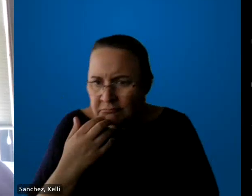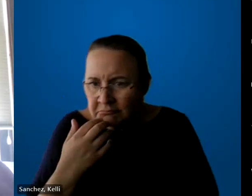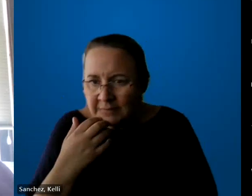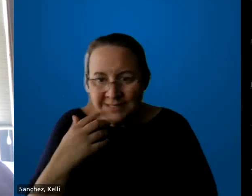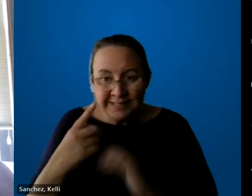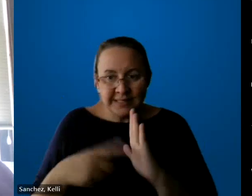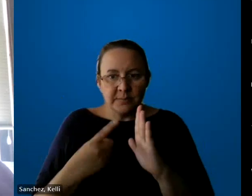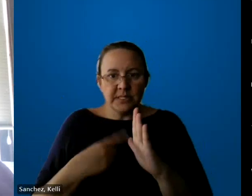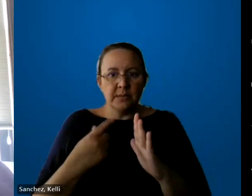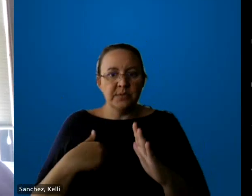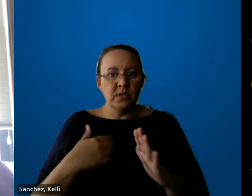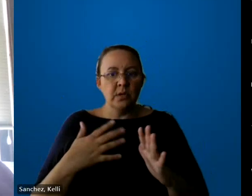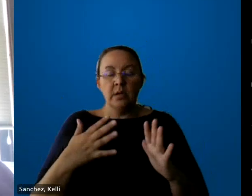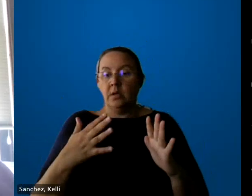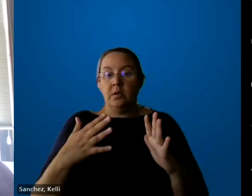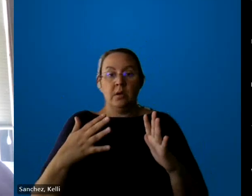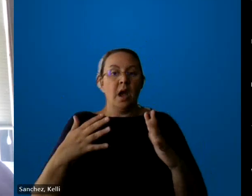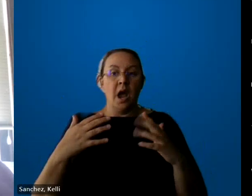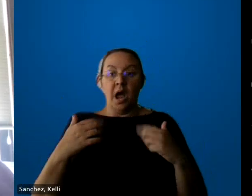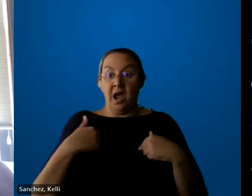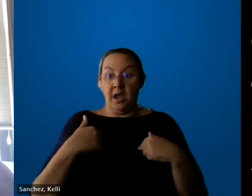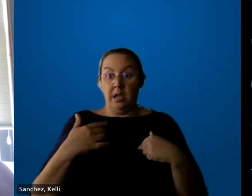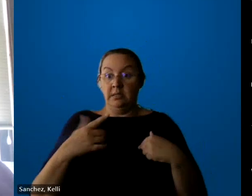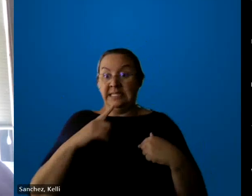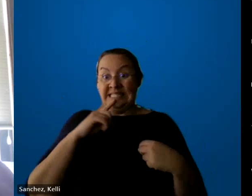times where I have been way off.